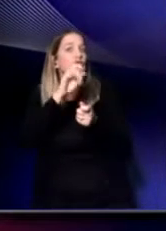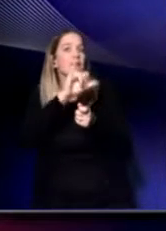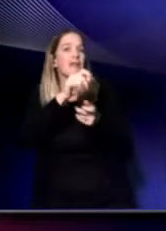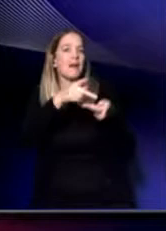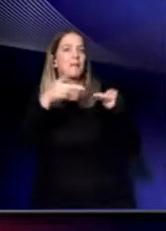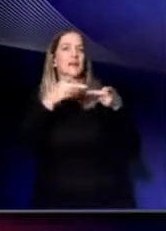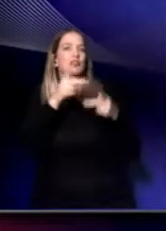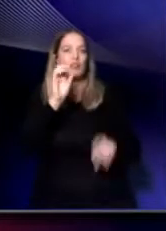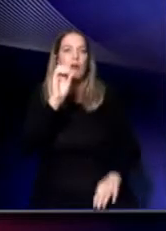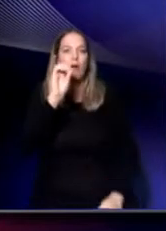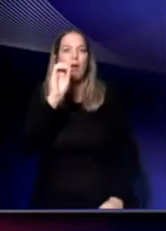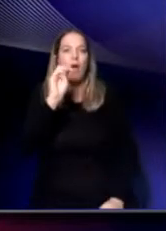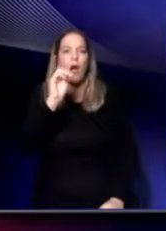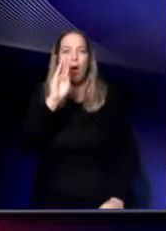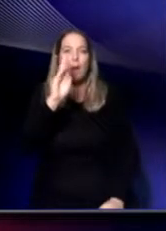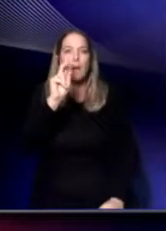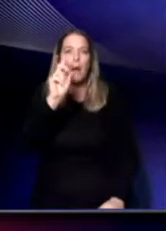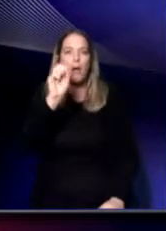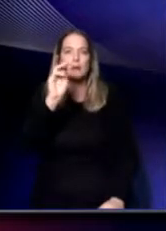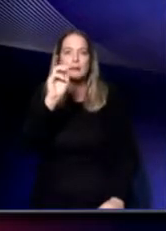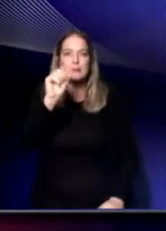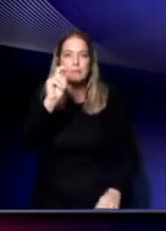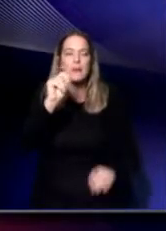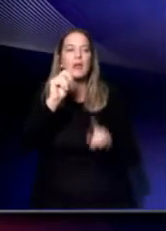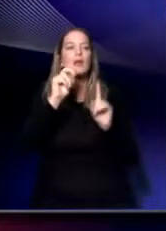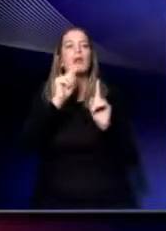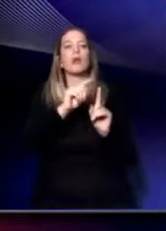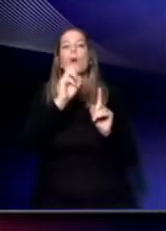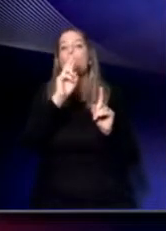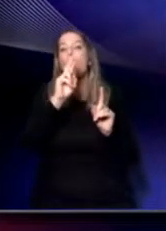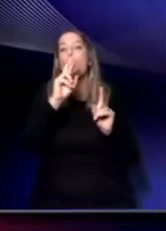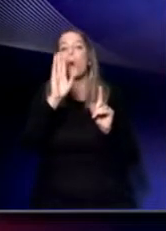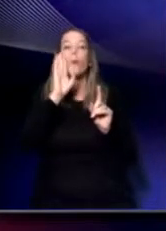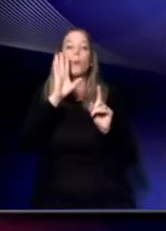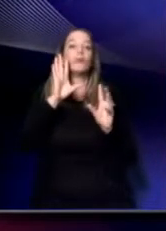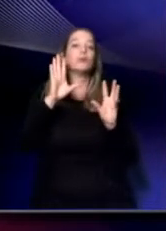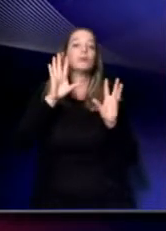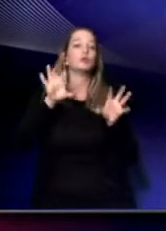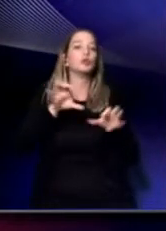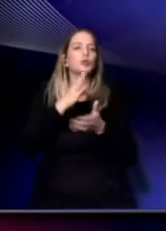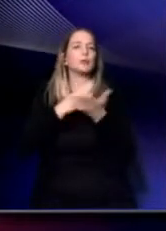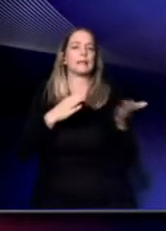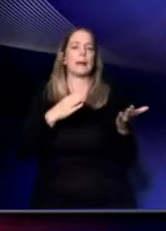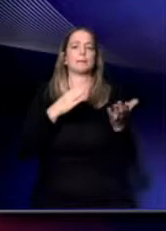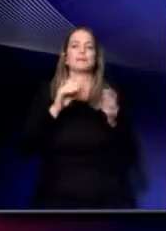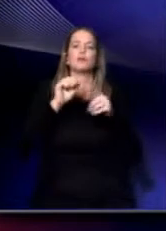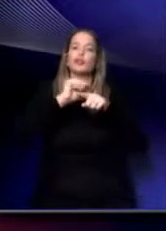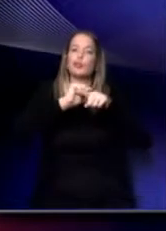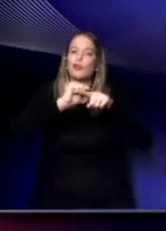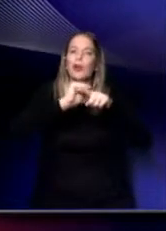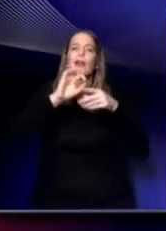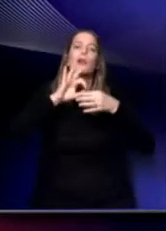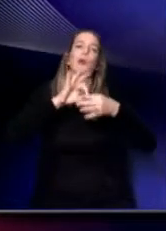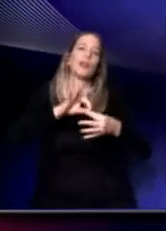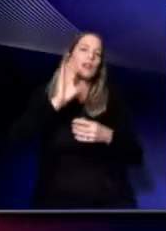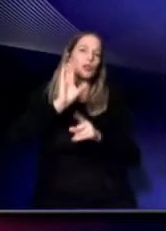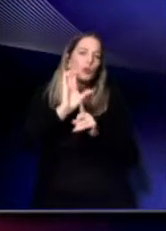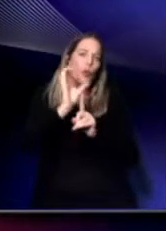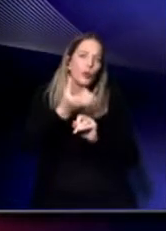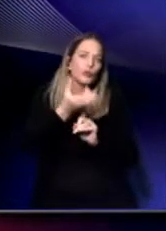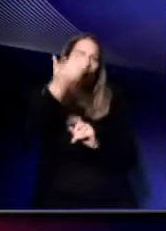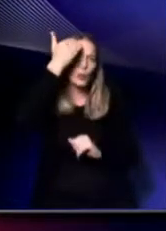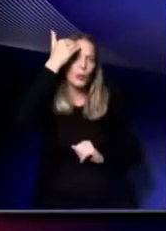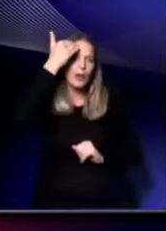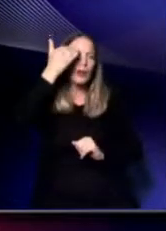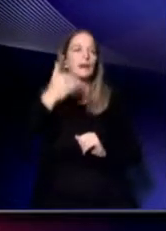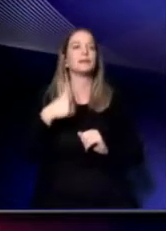or doing some sensitivity training. Unfortunately, I got Karen's information the